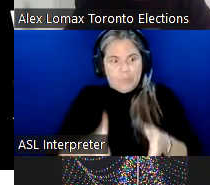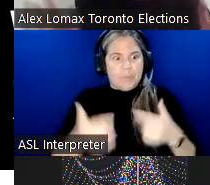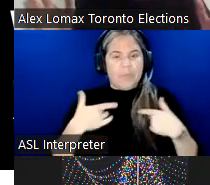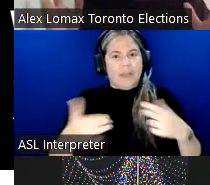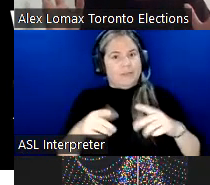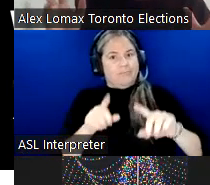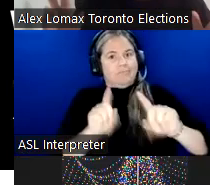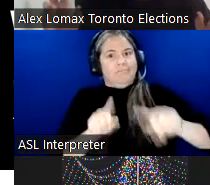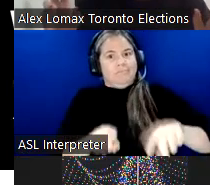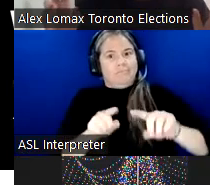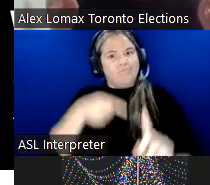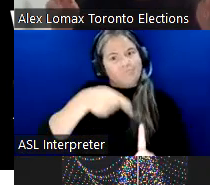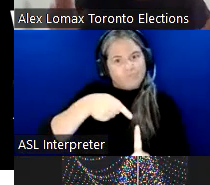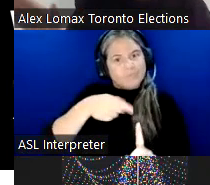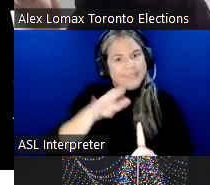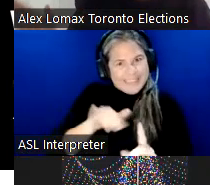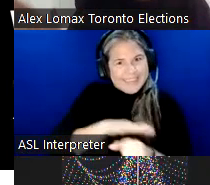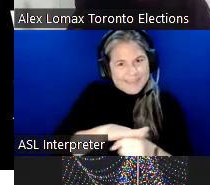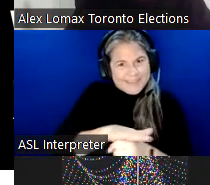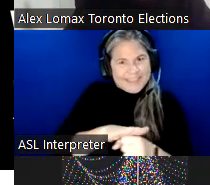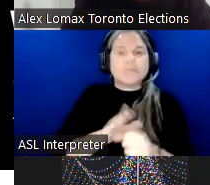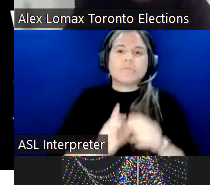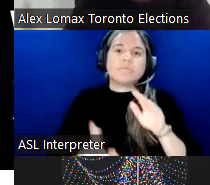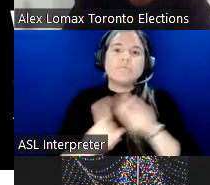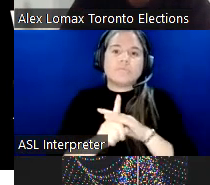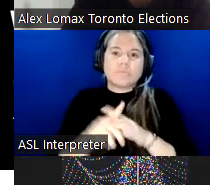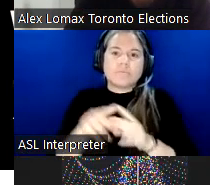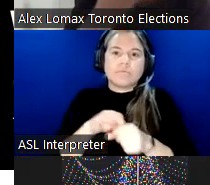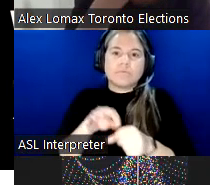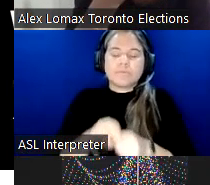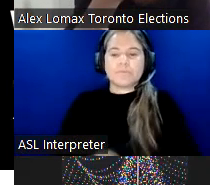be where their voting location will be.